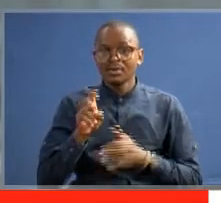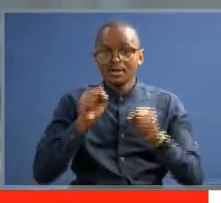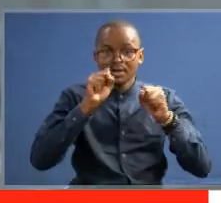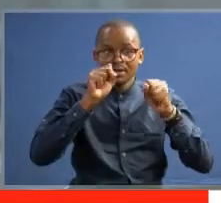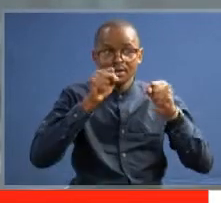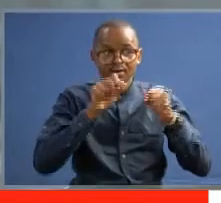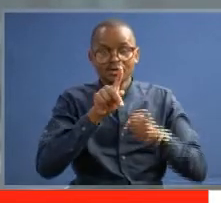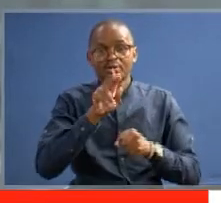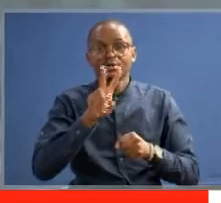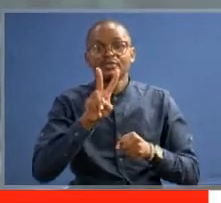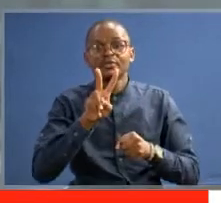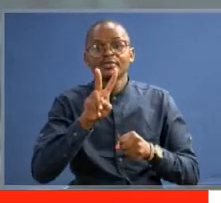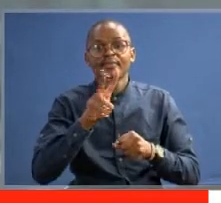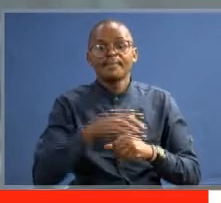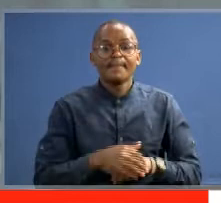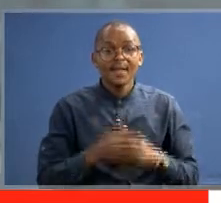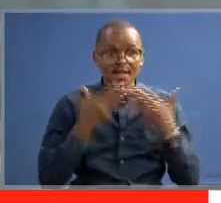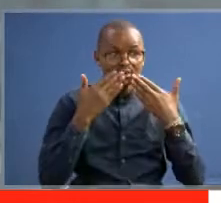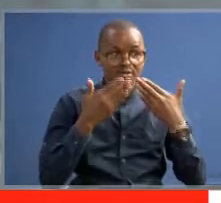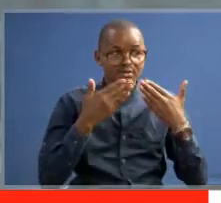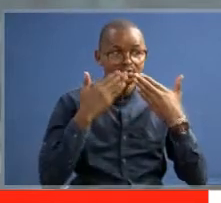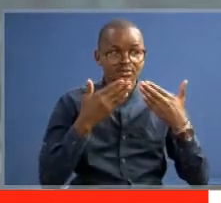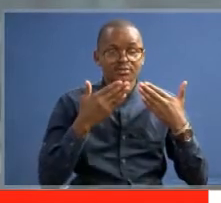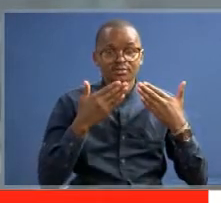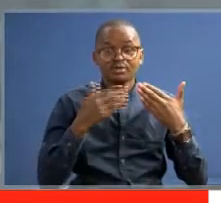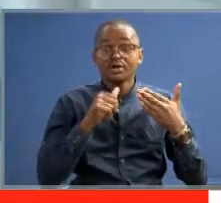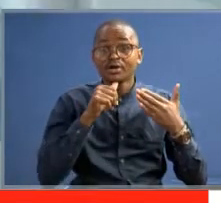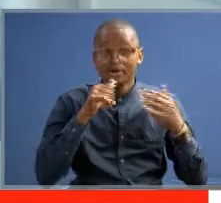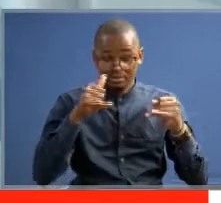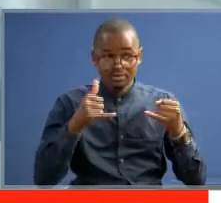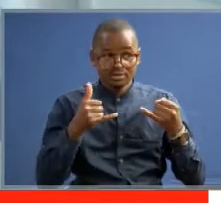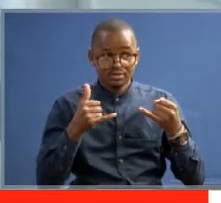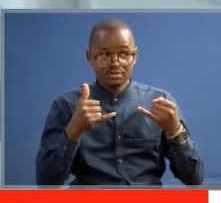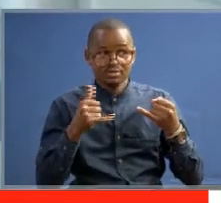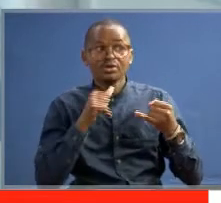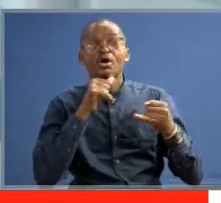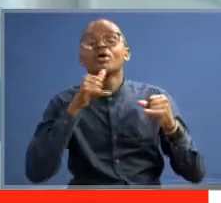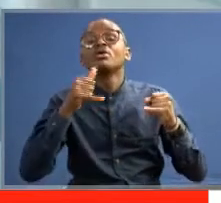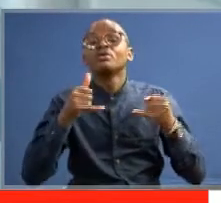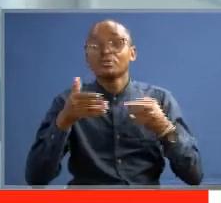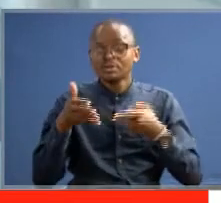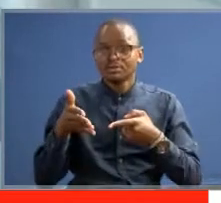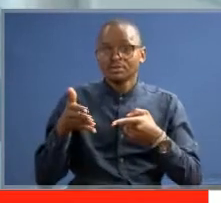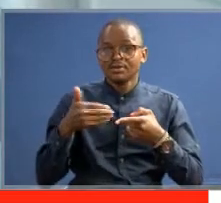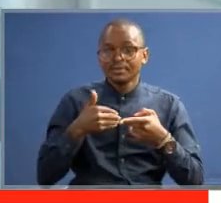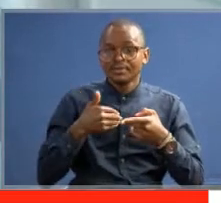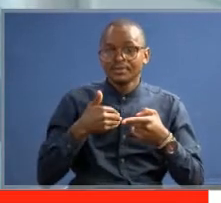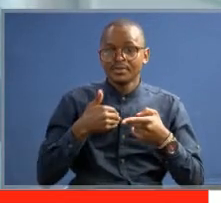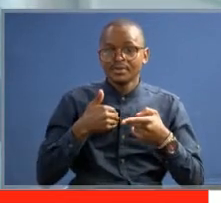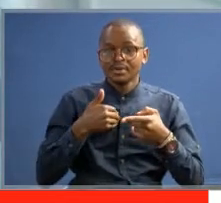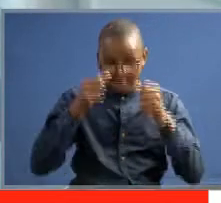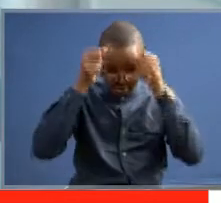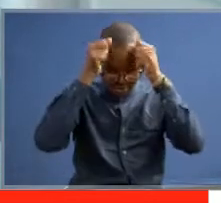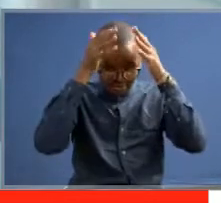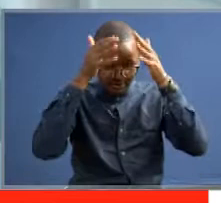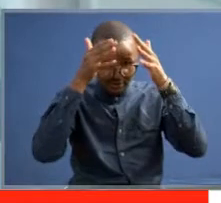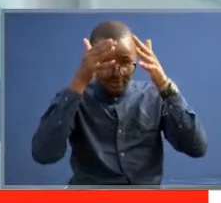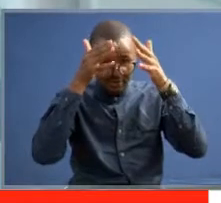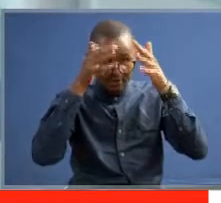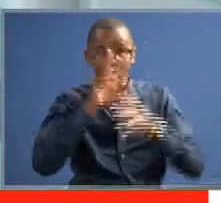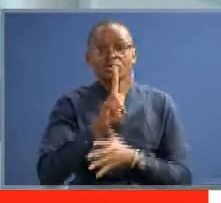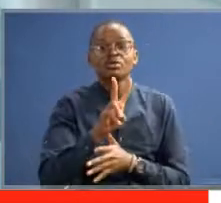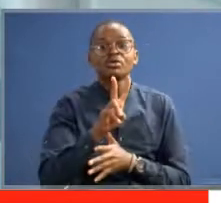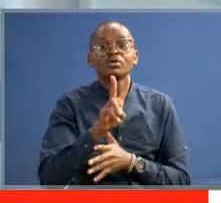sana KUTV. Thank you. Thank you very much. Actually, you're not new here. No, I'm not new here. I've been here, I was a student here, in fact,